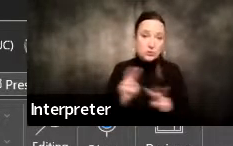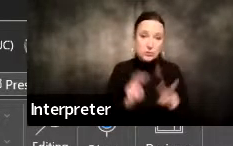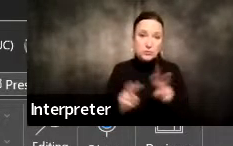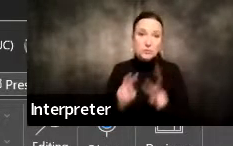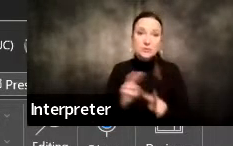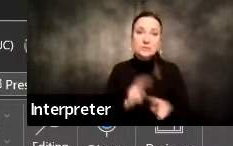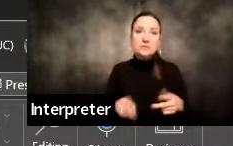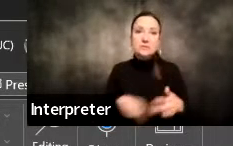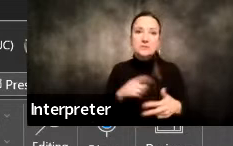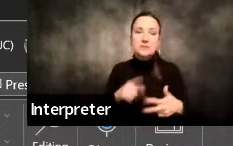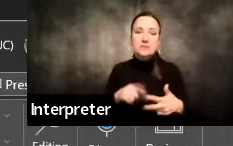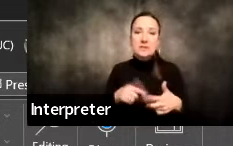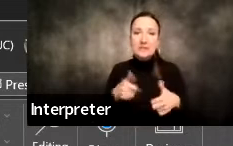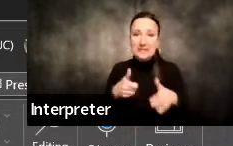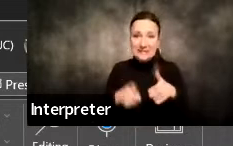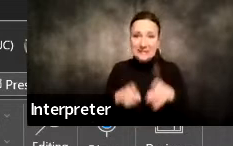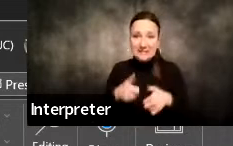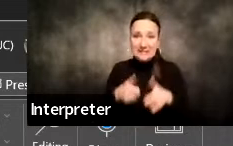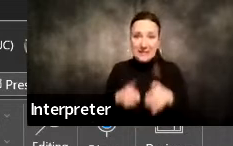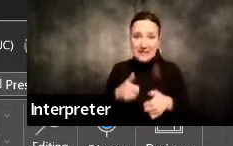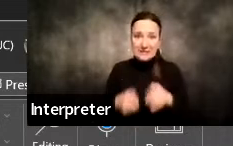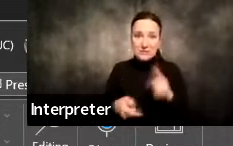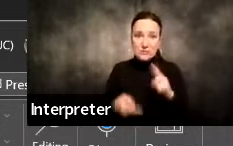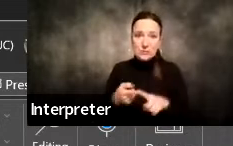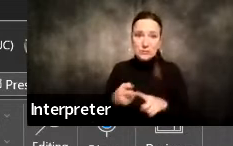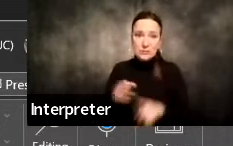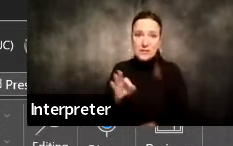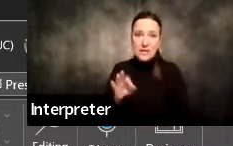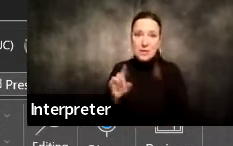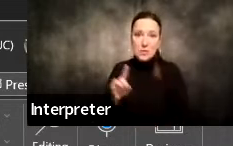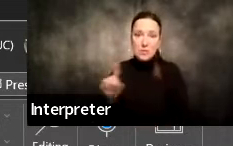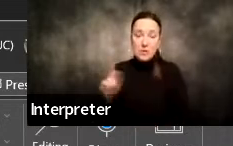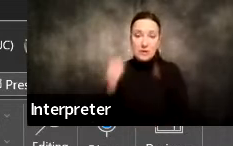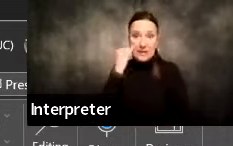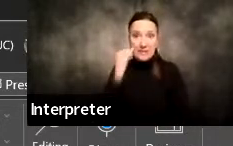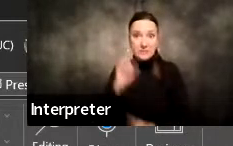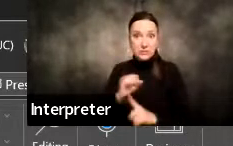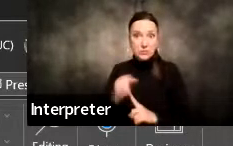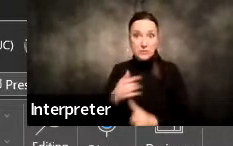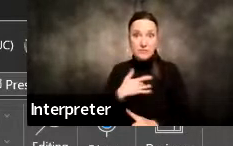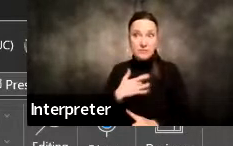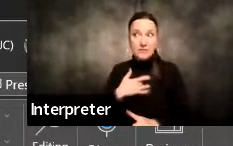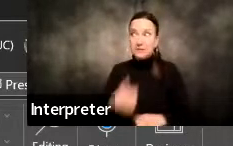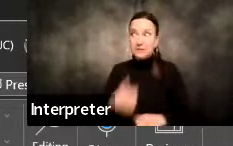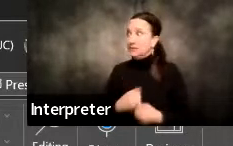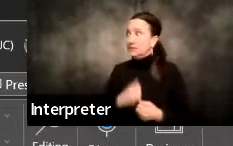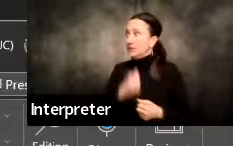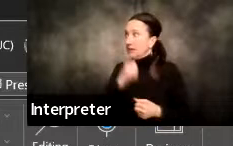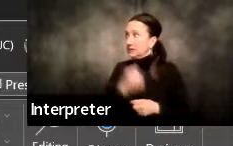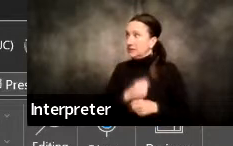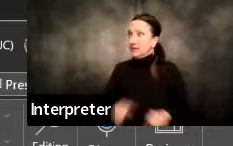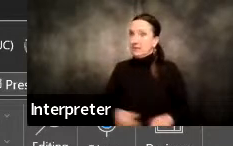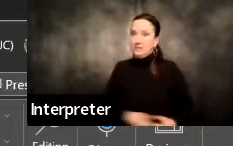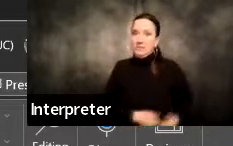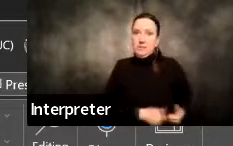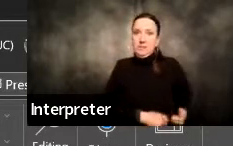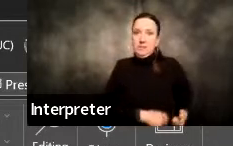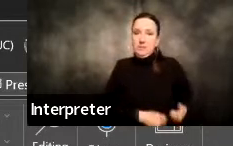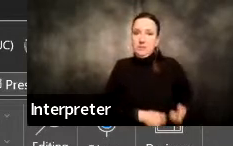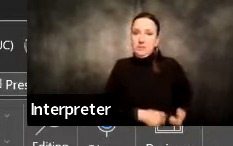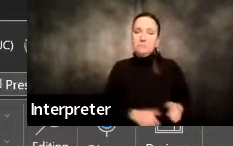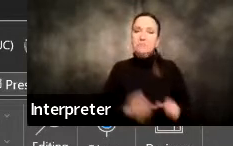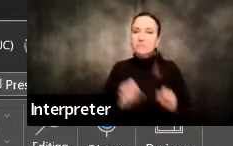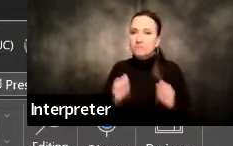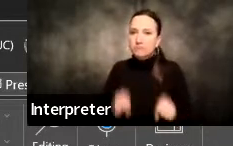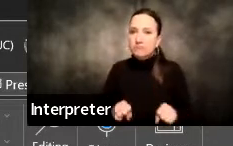have text to 911. If you cannot talk, if you're in a situation where your life is being threatened and you would like to text us instead